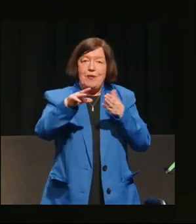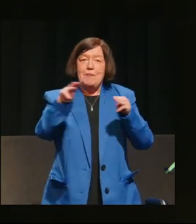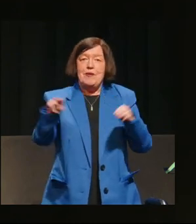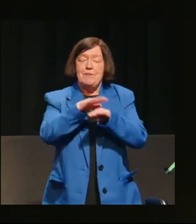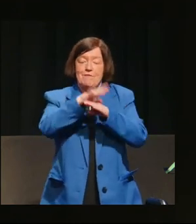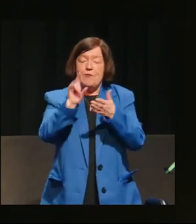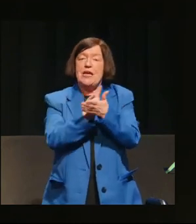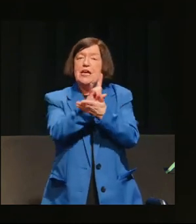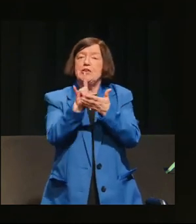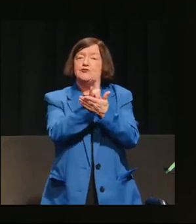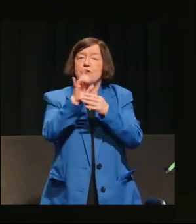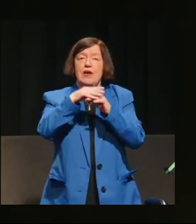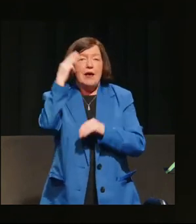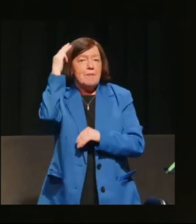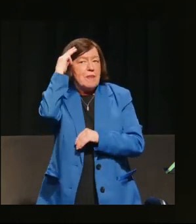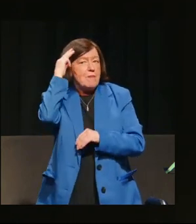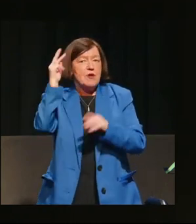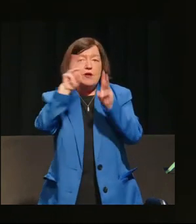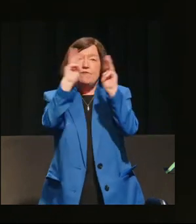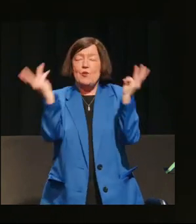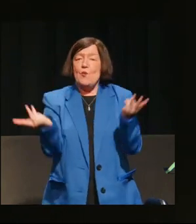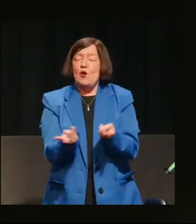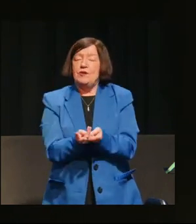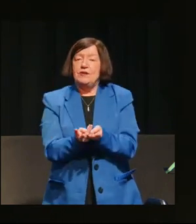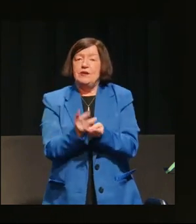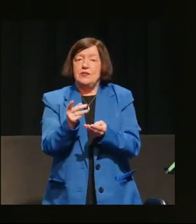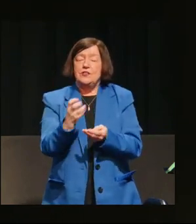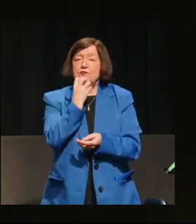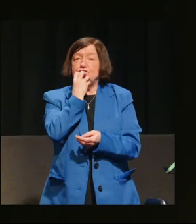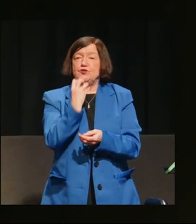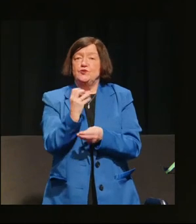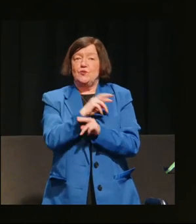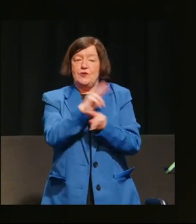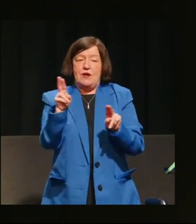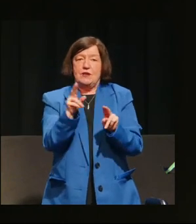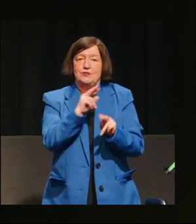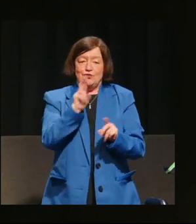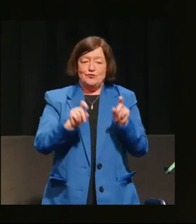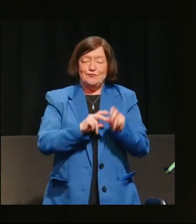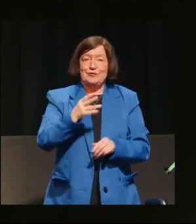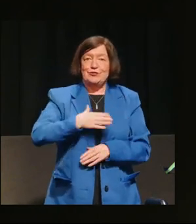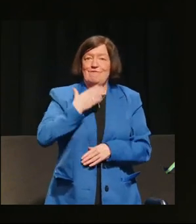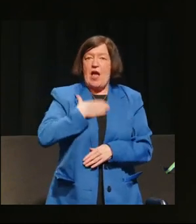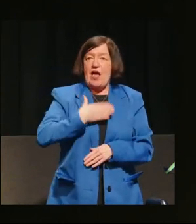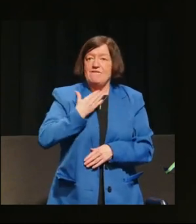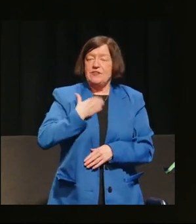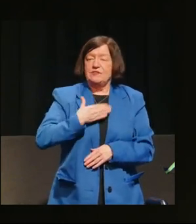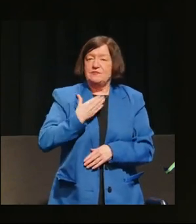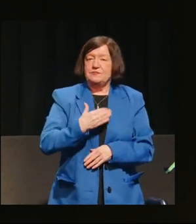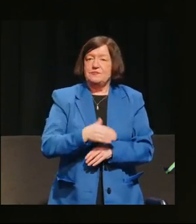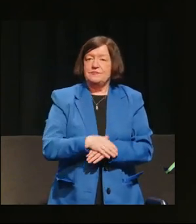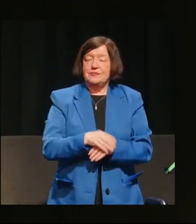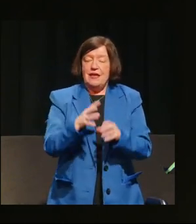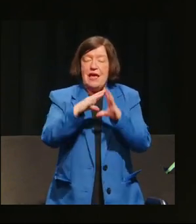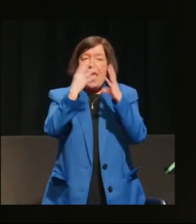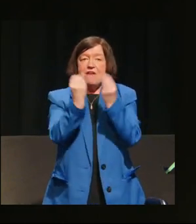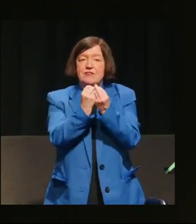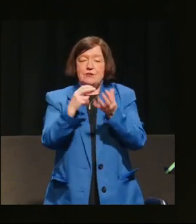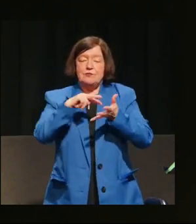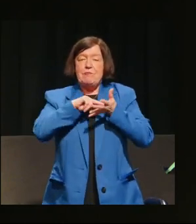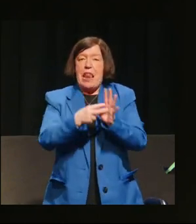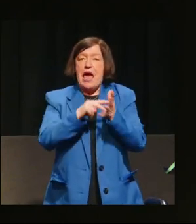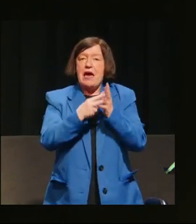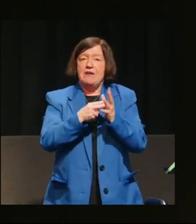the history and memory of the world. The Jews were not supposed to survive. Everything was